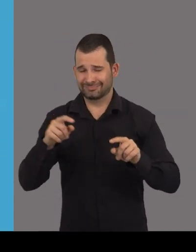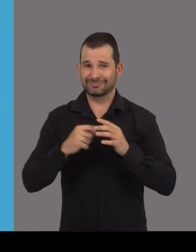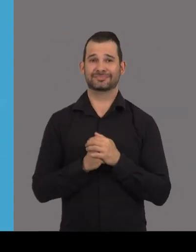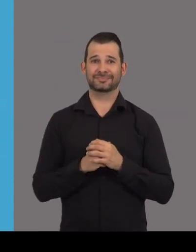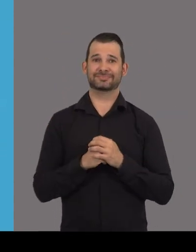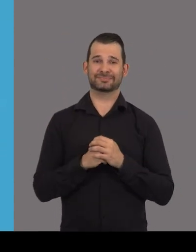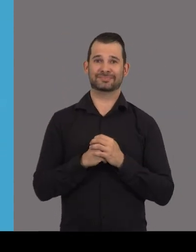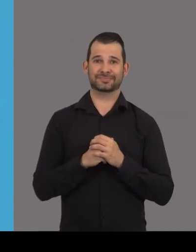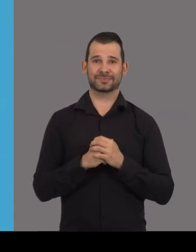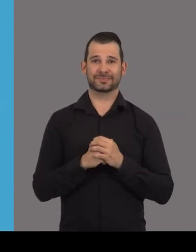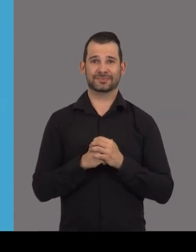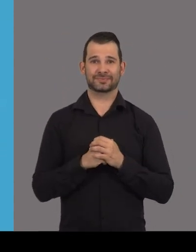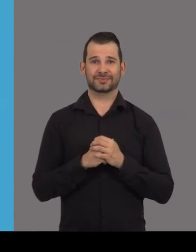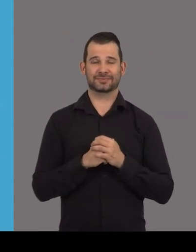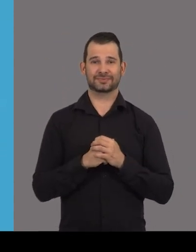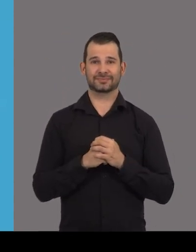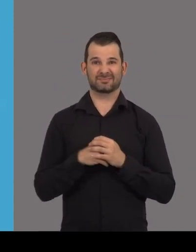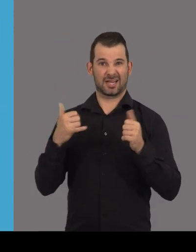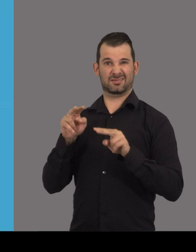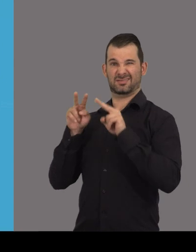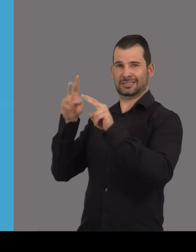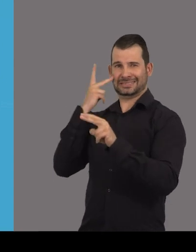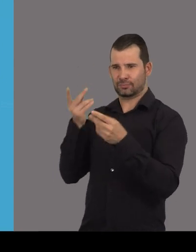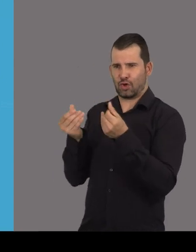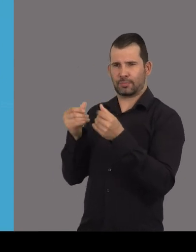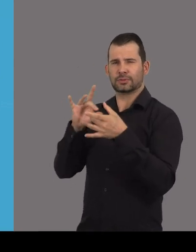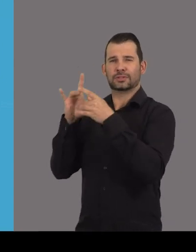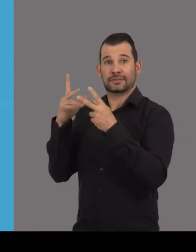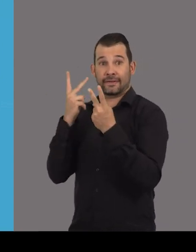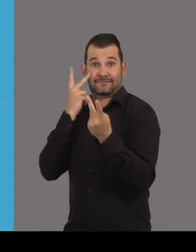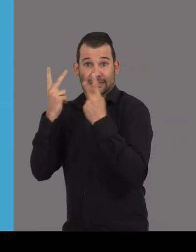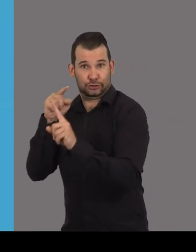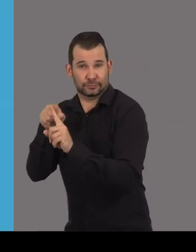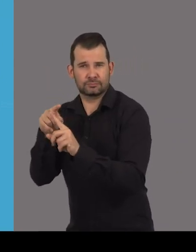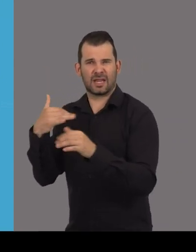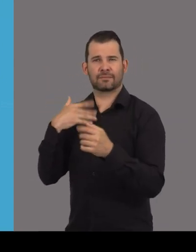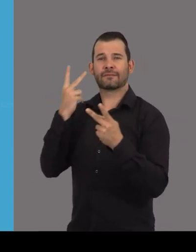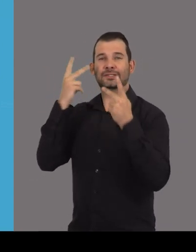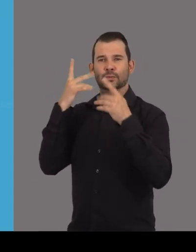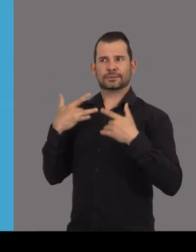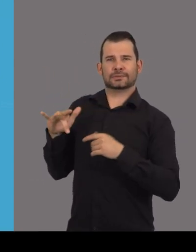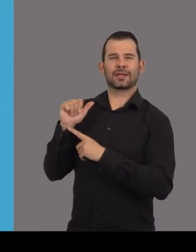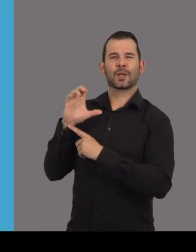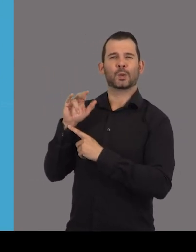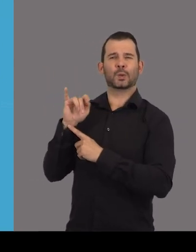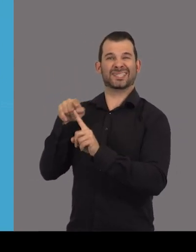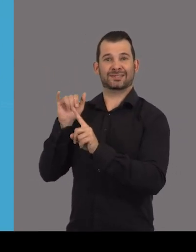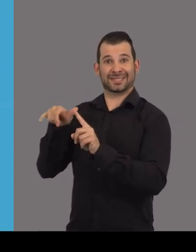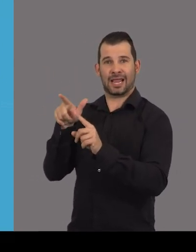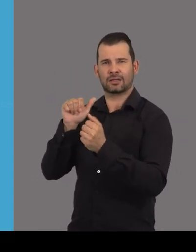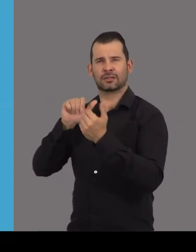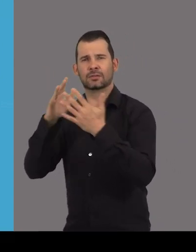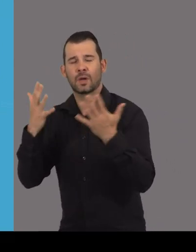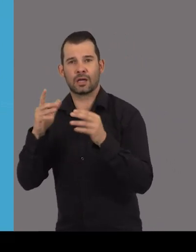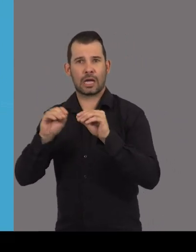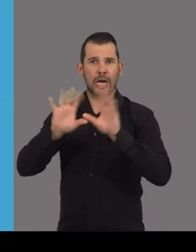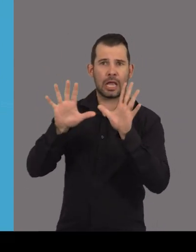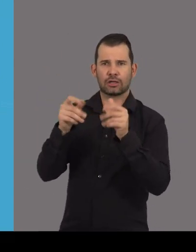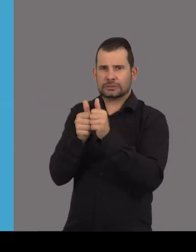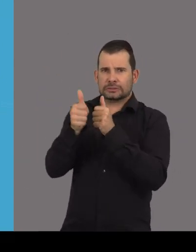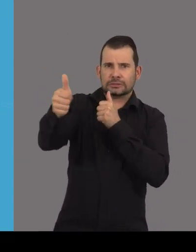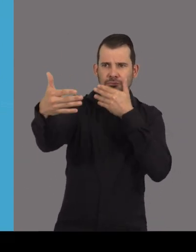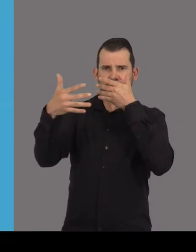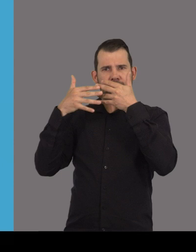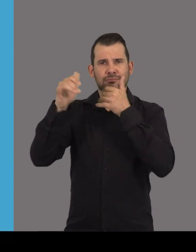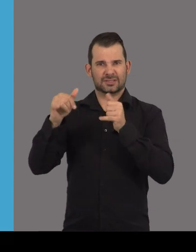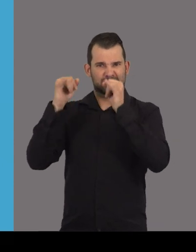vision and hearing are both multidimensional. If we look at the properties of vision, we have visual acuity, which addresses the clarity and distance